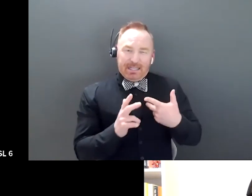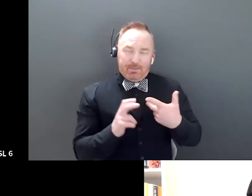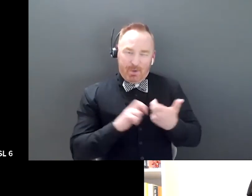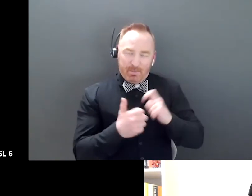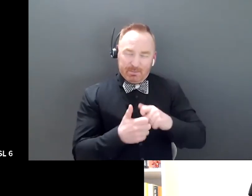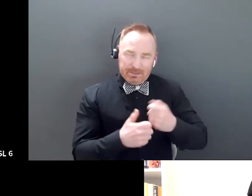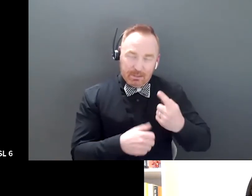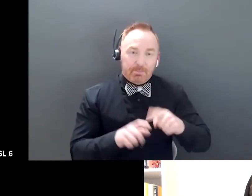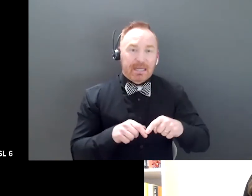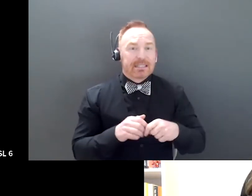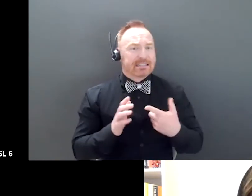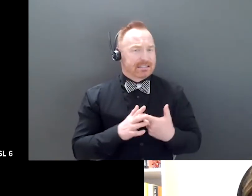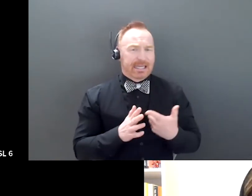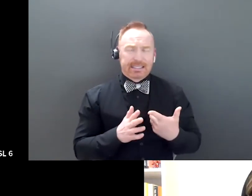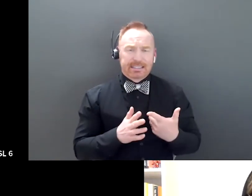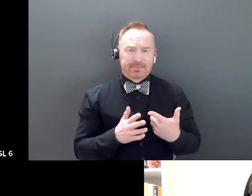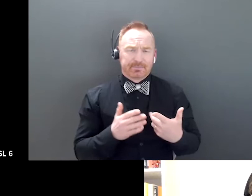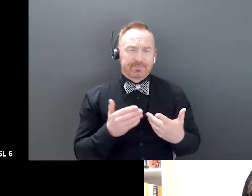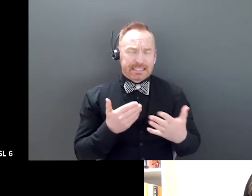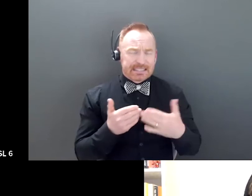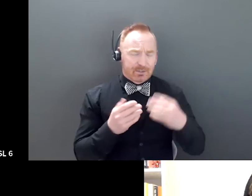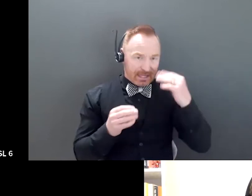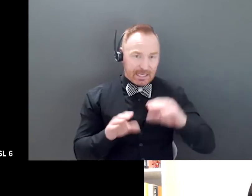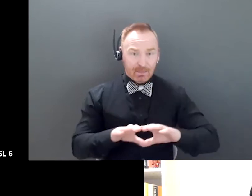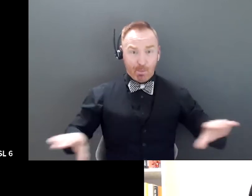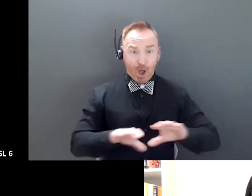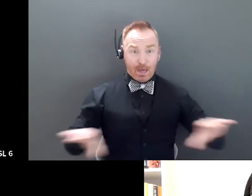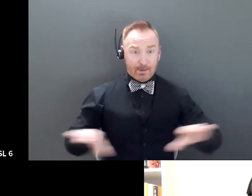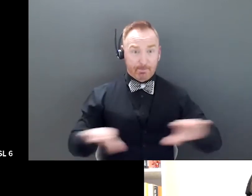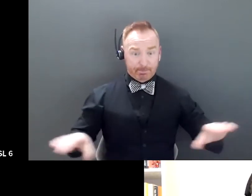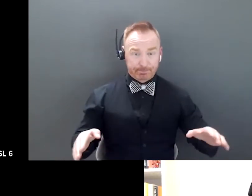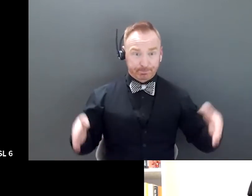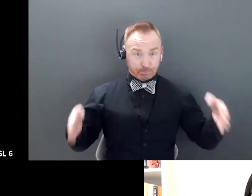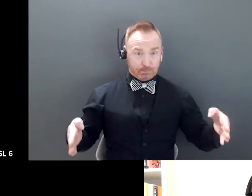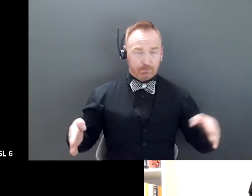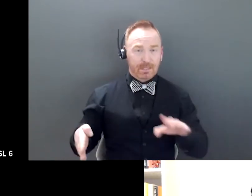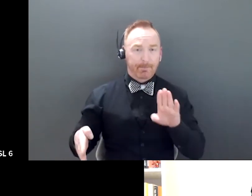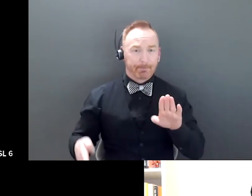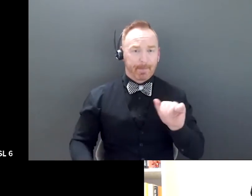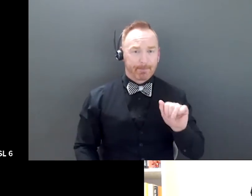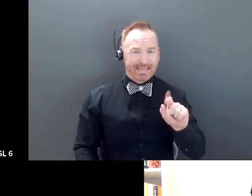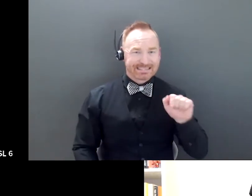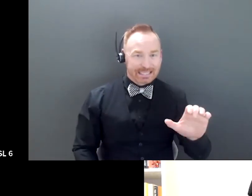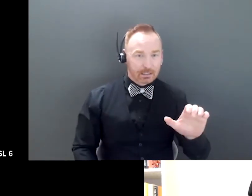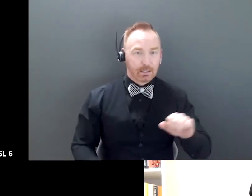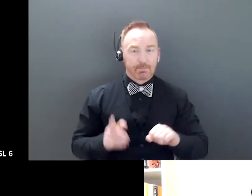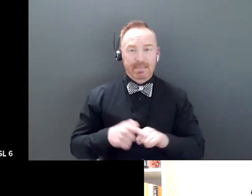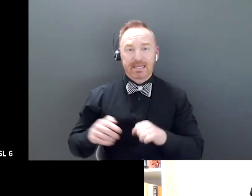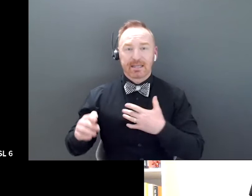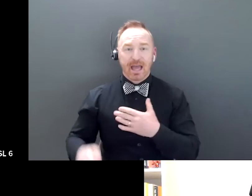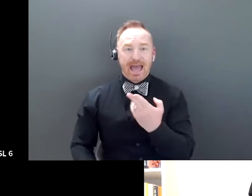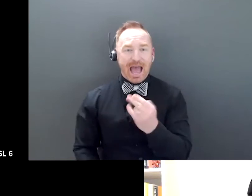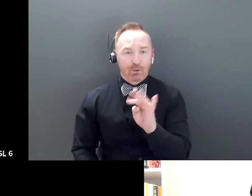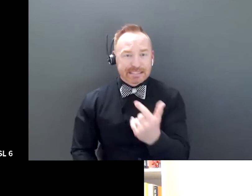of thinking about it. Like at the very bottom of the pyramid, you have basic needs, right? Physiological needs. We're talking housing, we're